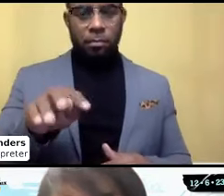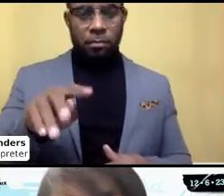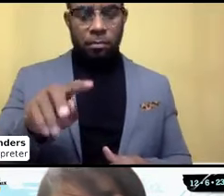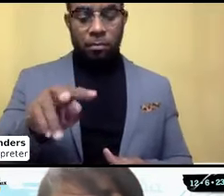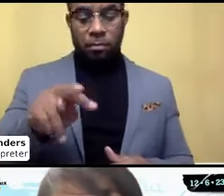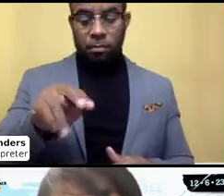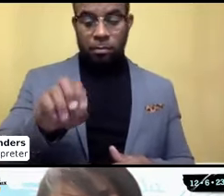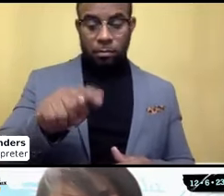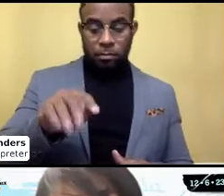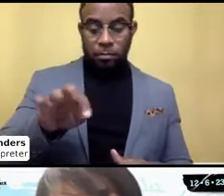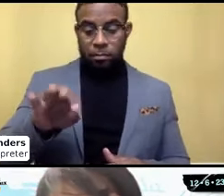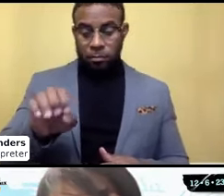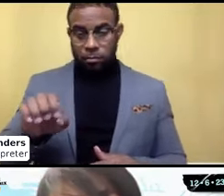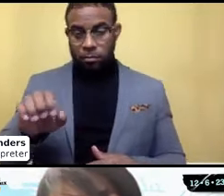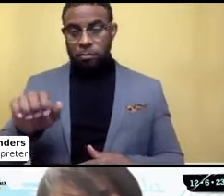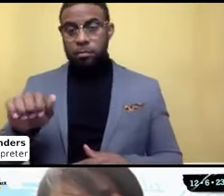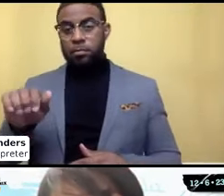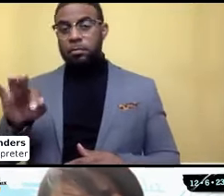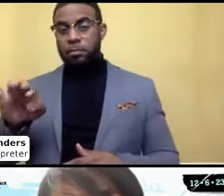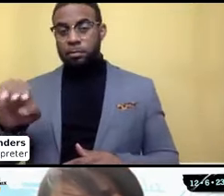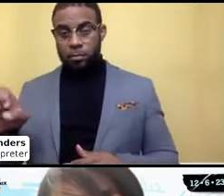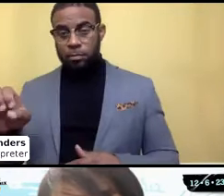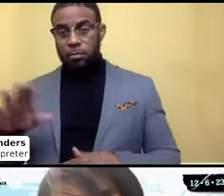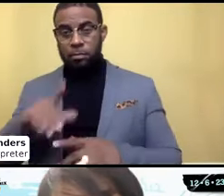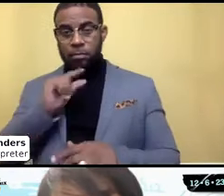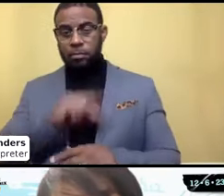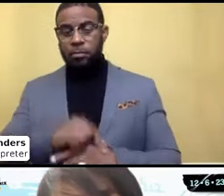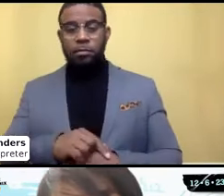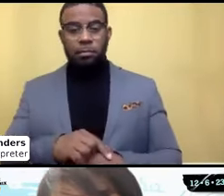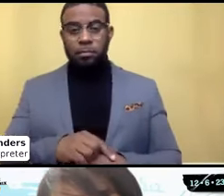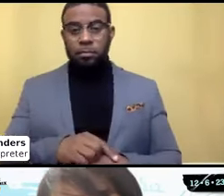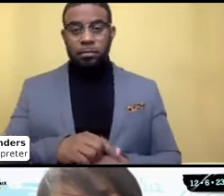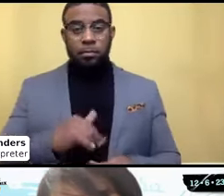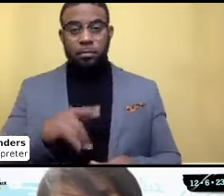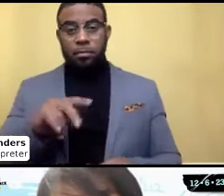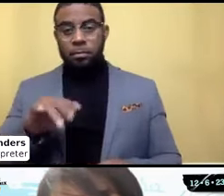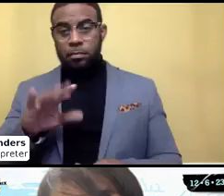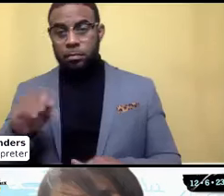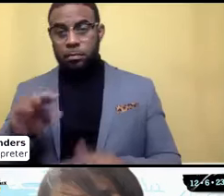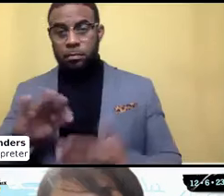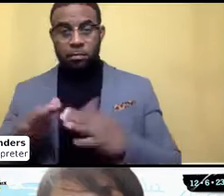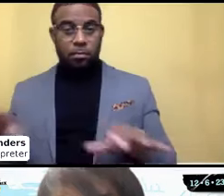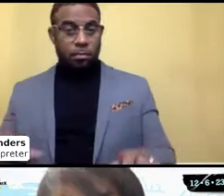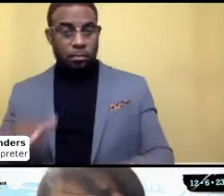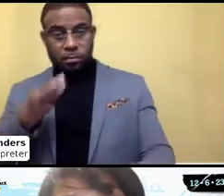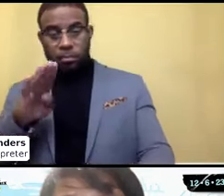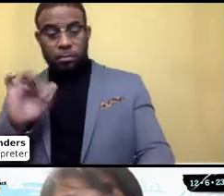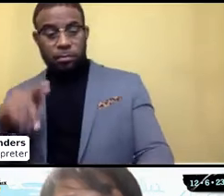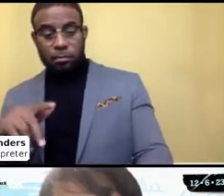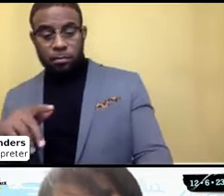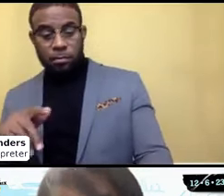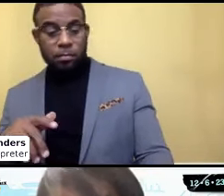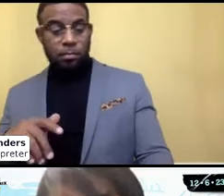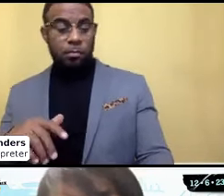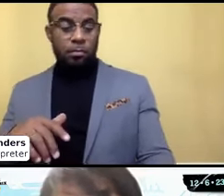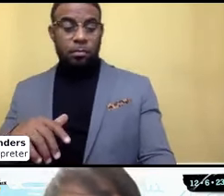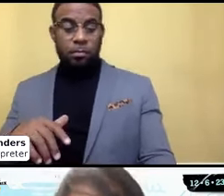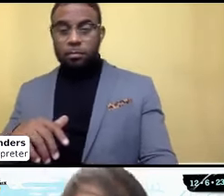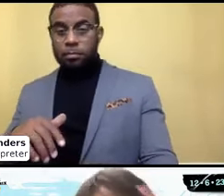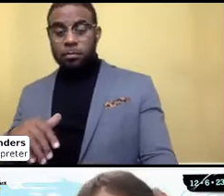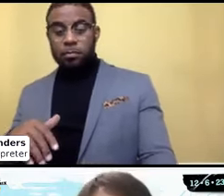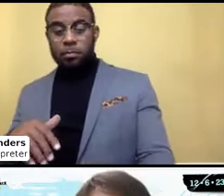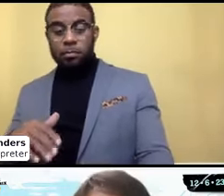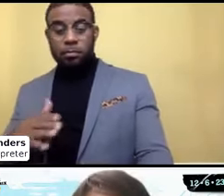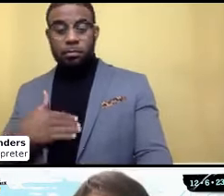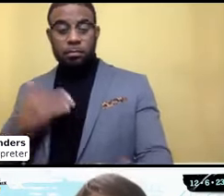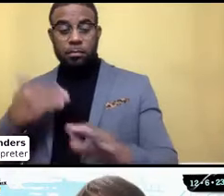FA, Free on Twitter. And you know, I'm in Pan African Community Action and Black Alliance for Peace.